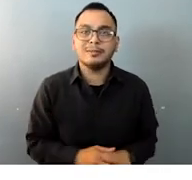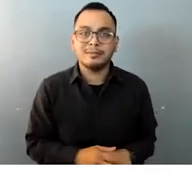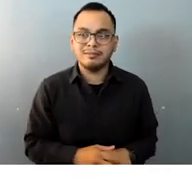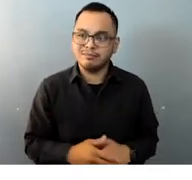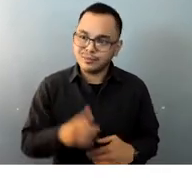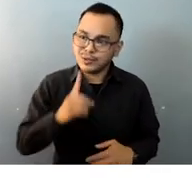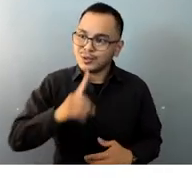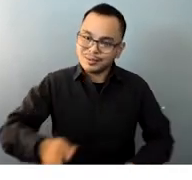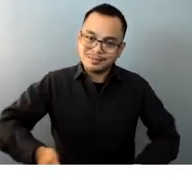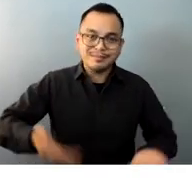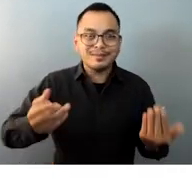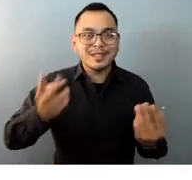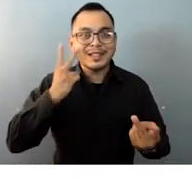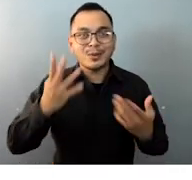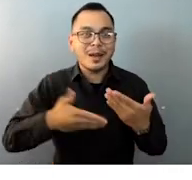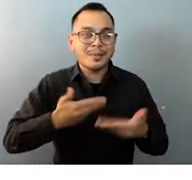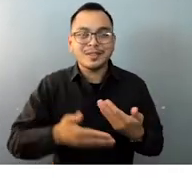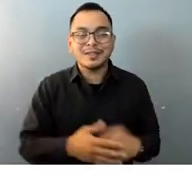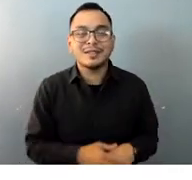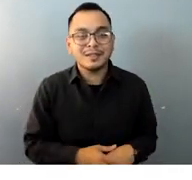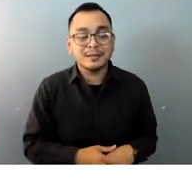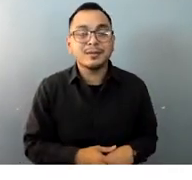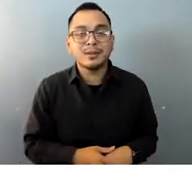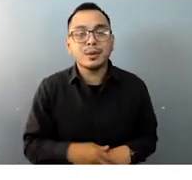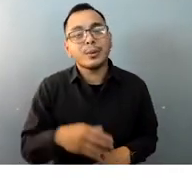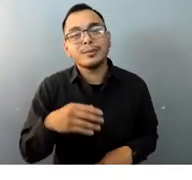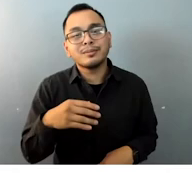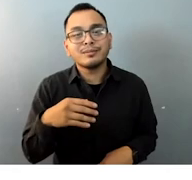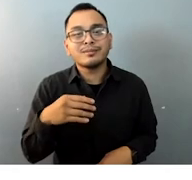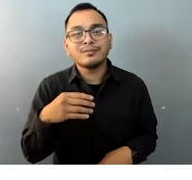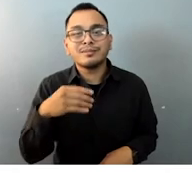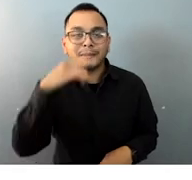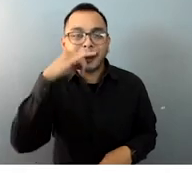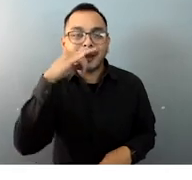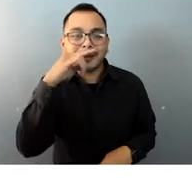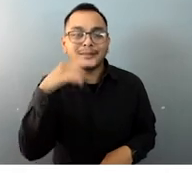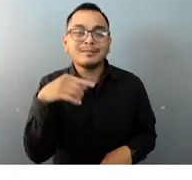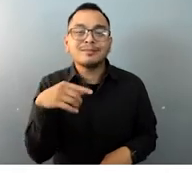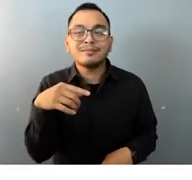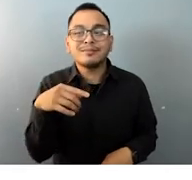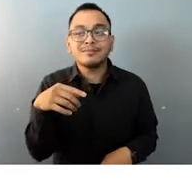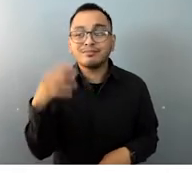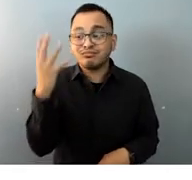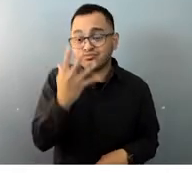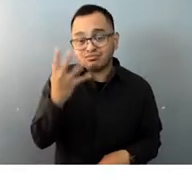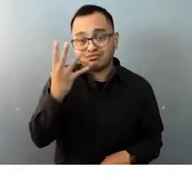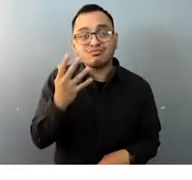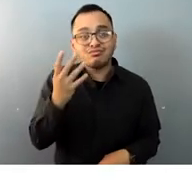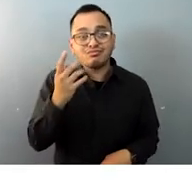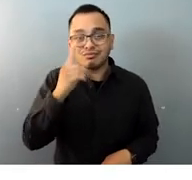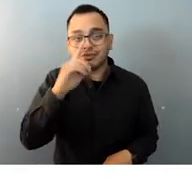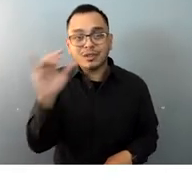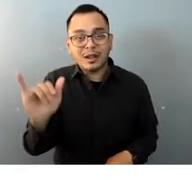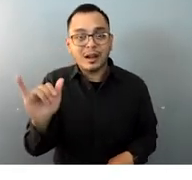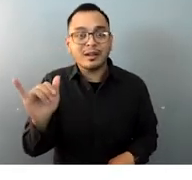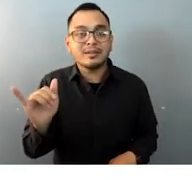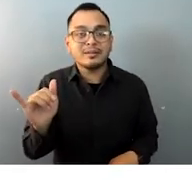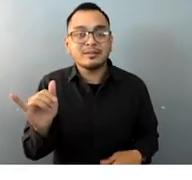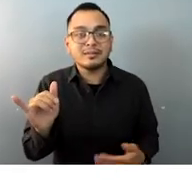I was like, okay, you know, sure. Let's see what happens. So there's this little kid, you know,